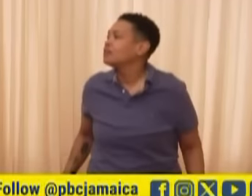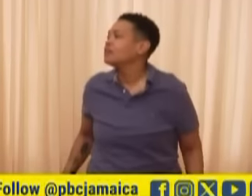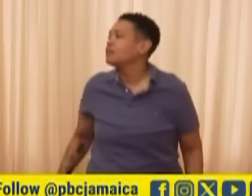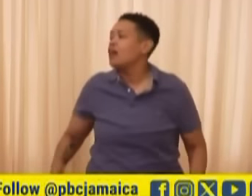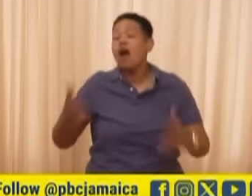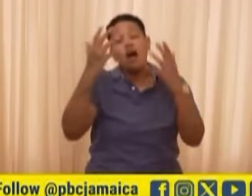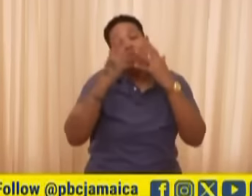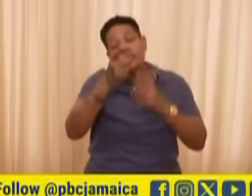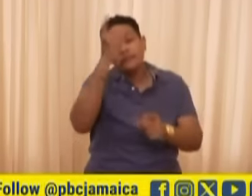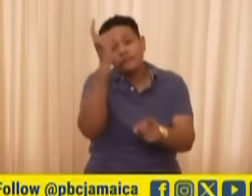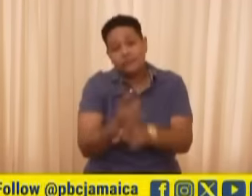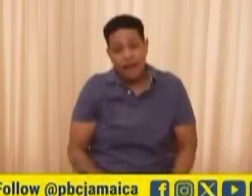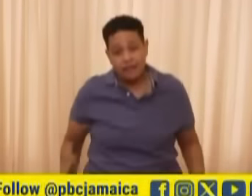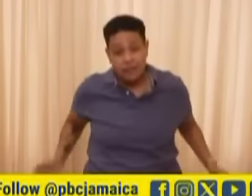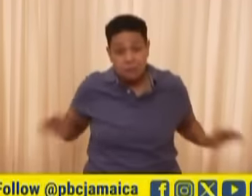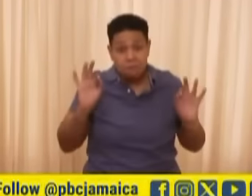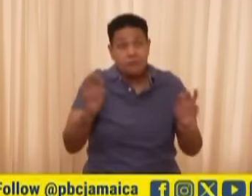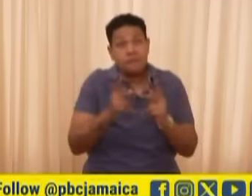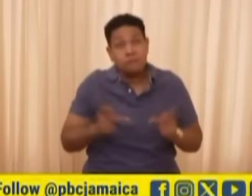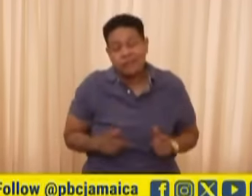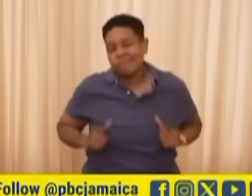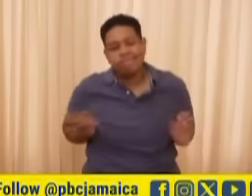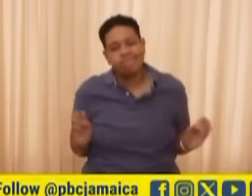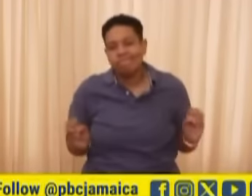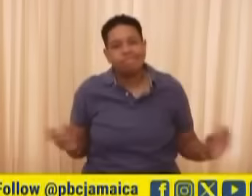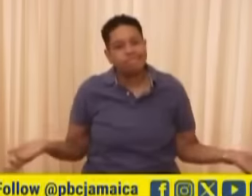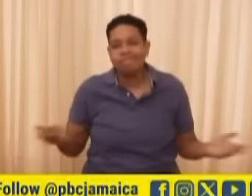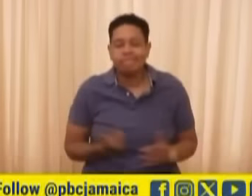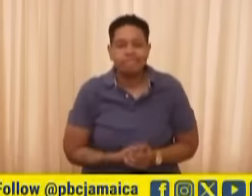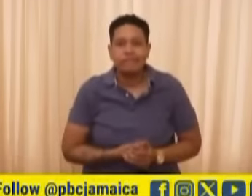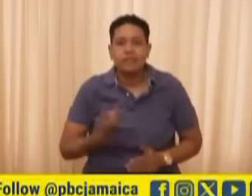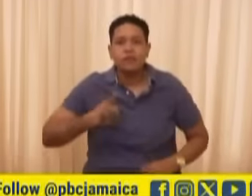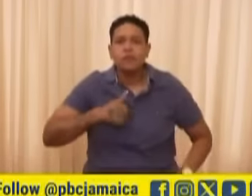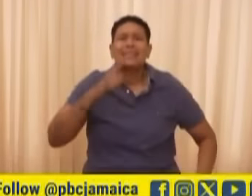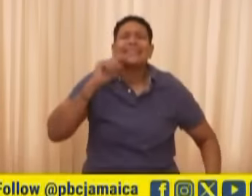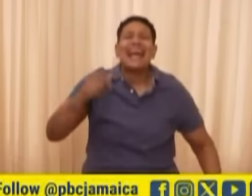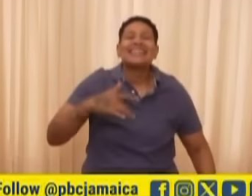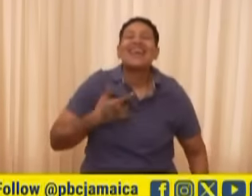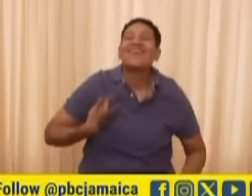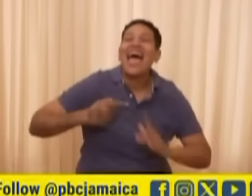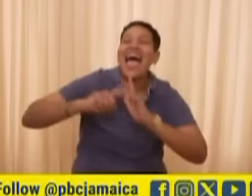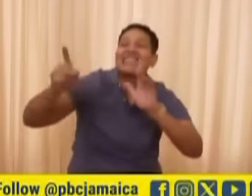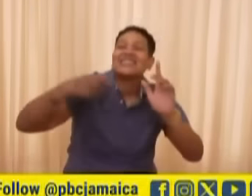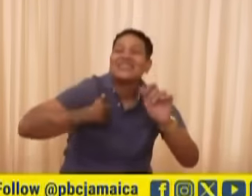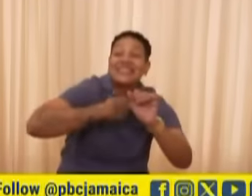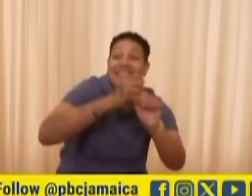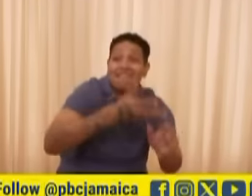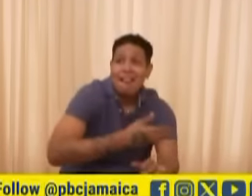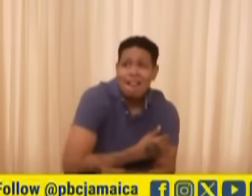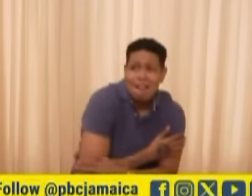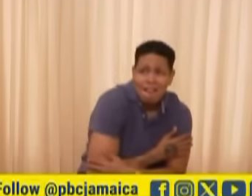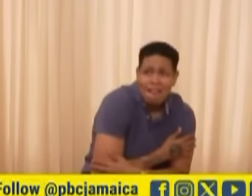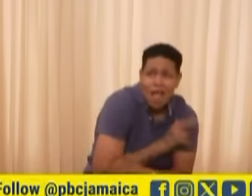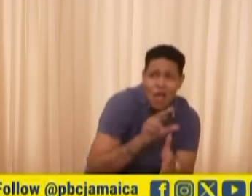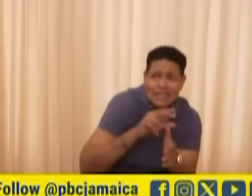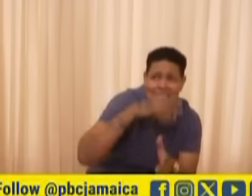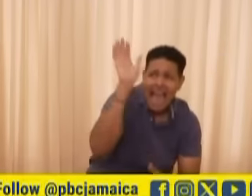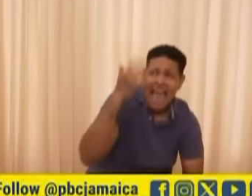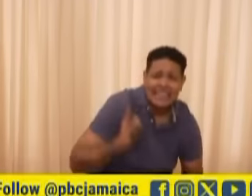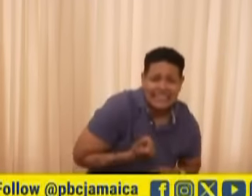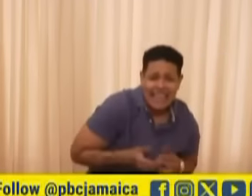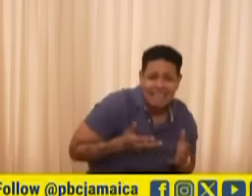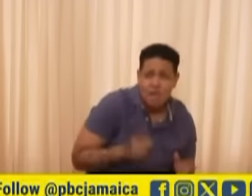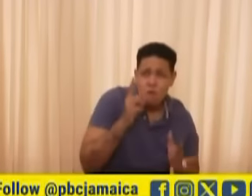Unfortunately, you are correct with that. There's nowhere that will escape the wrath of this hurricane.